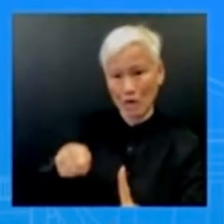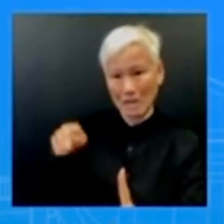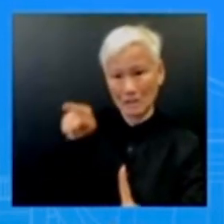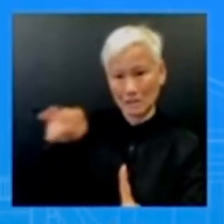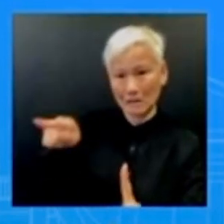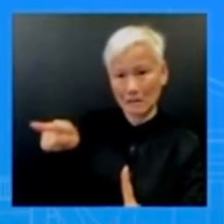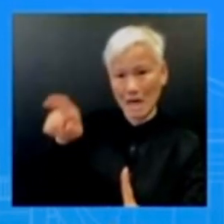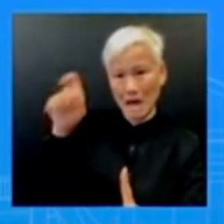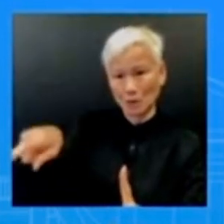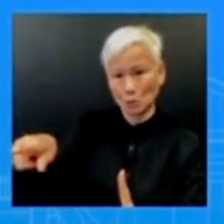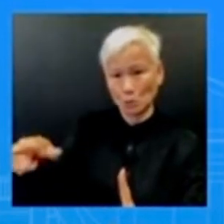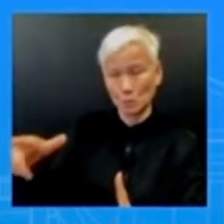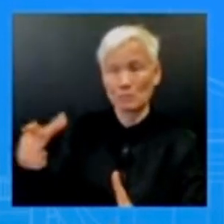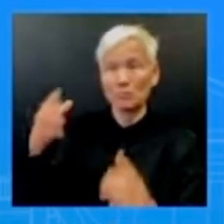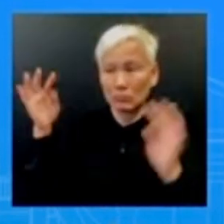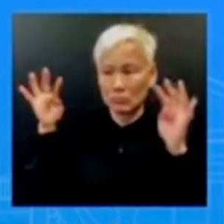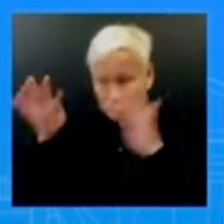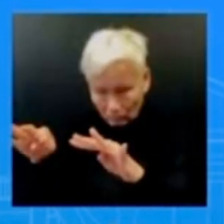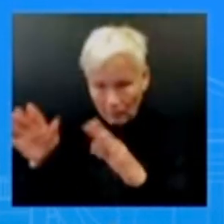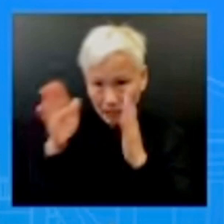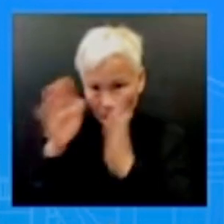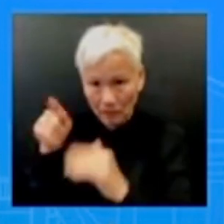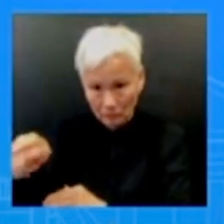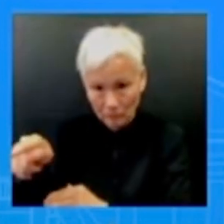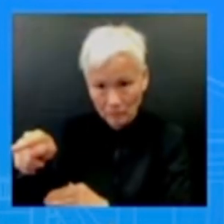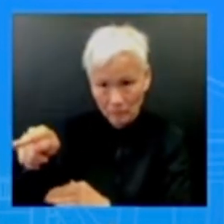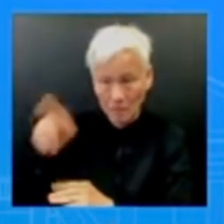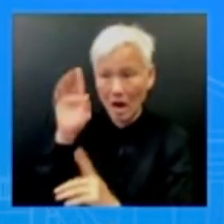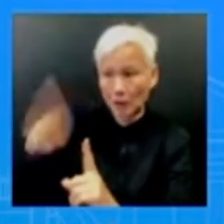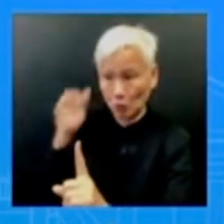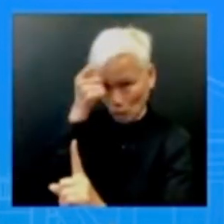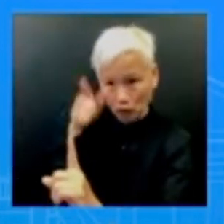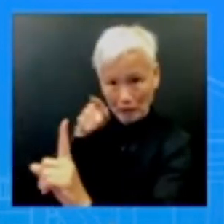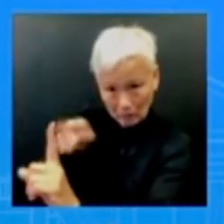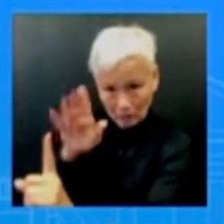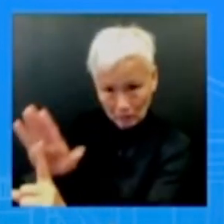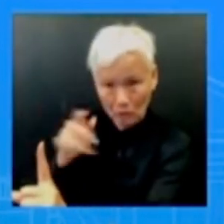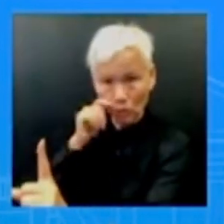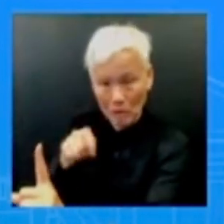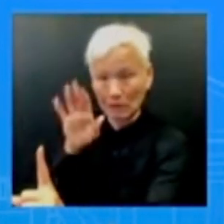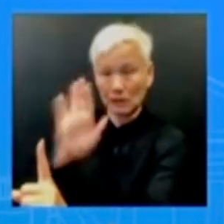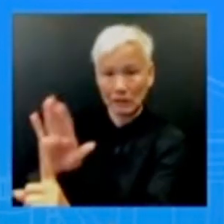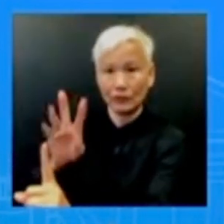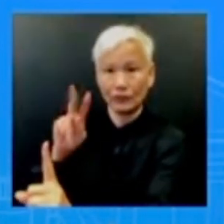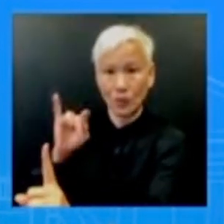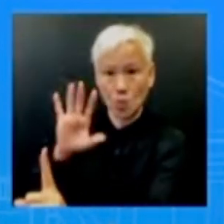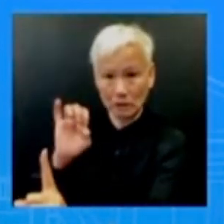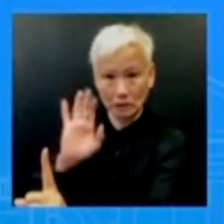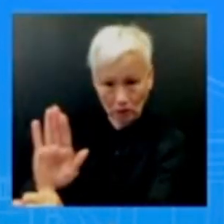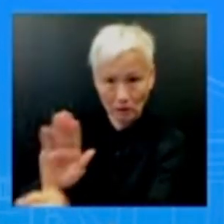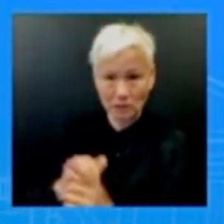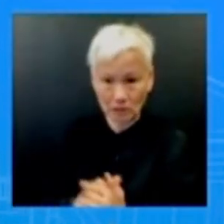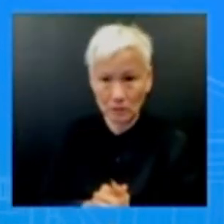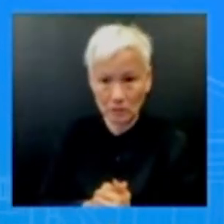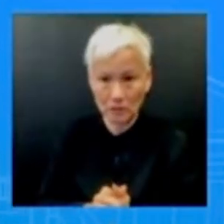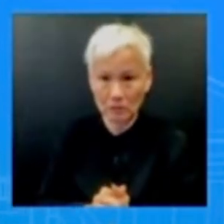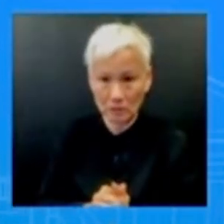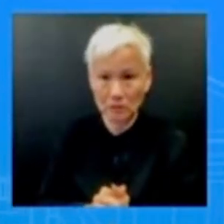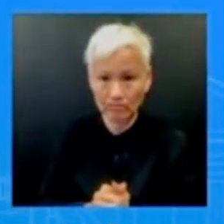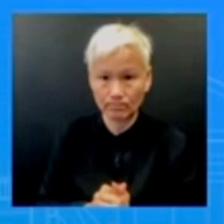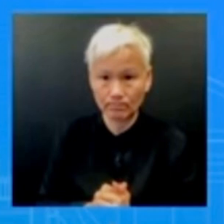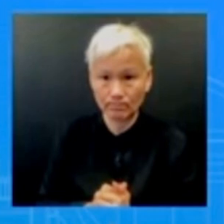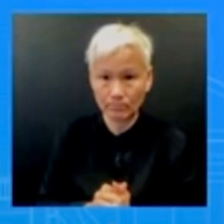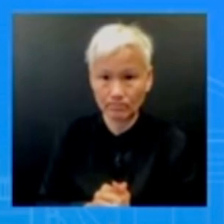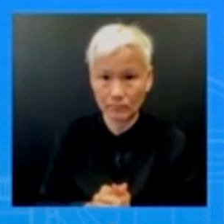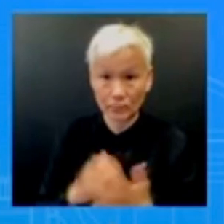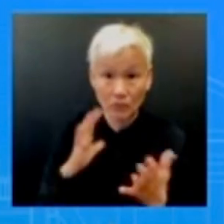Their perspectives have to be understood. They have to have a voice in this process. And so it's fine for the Chinese